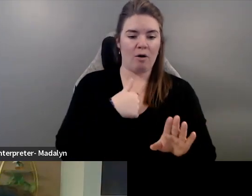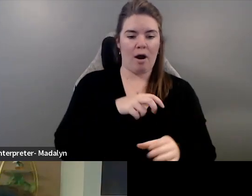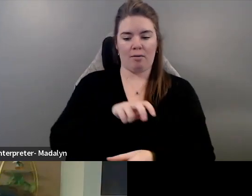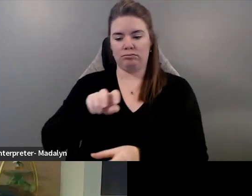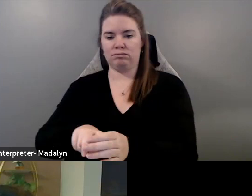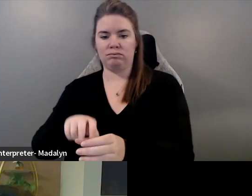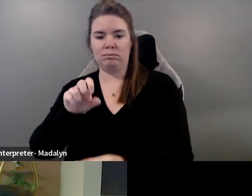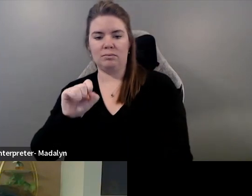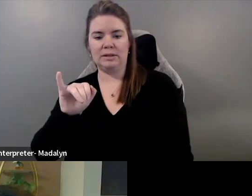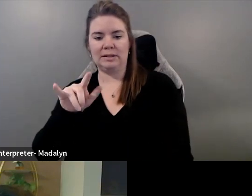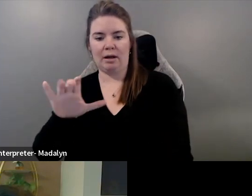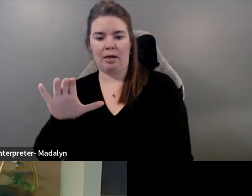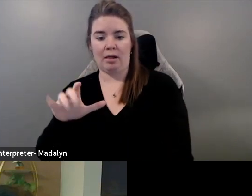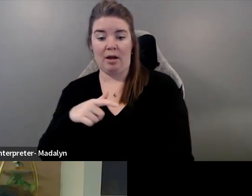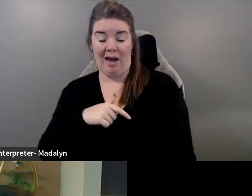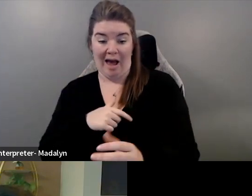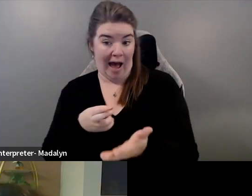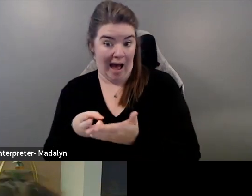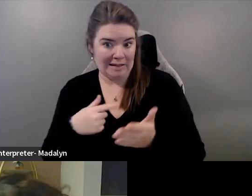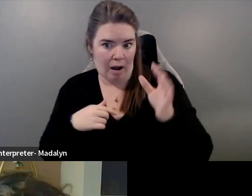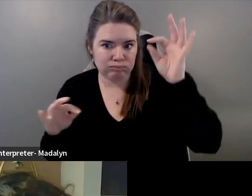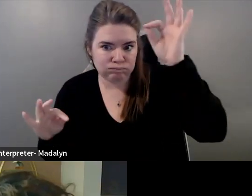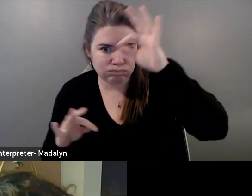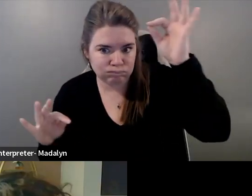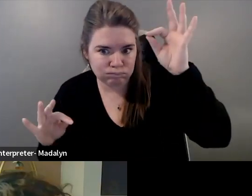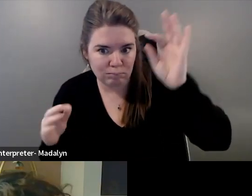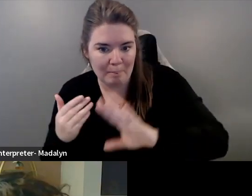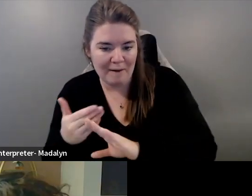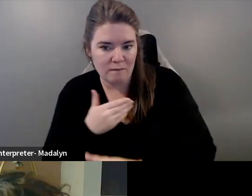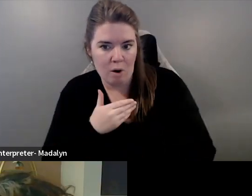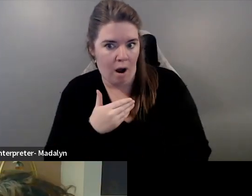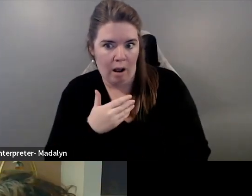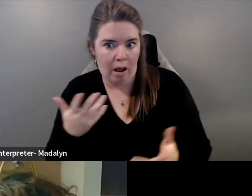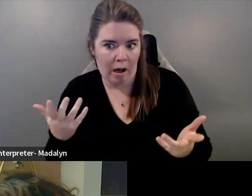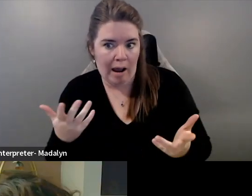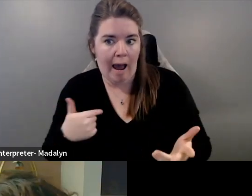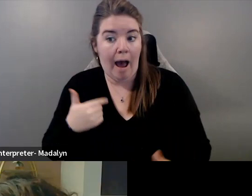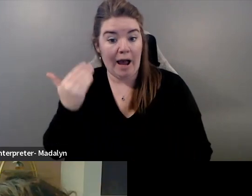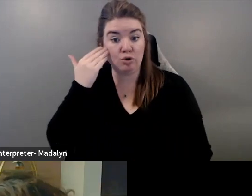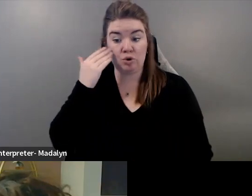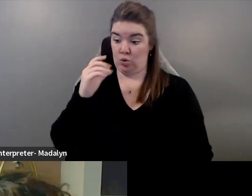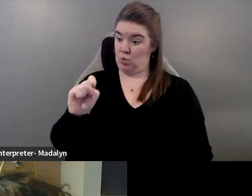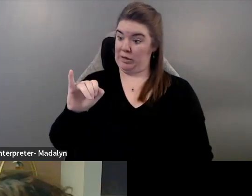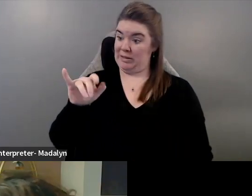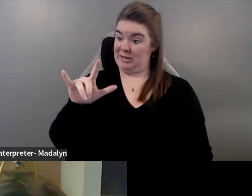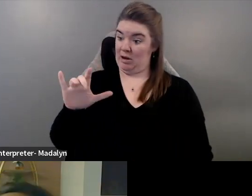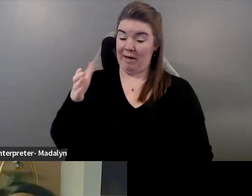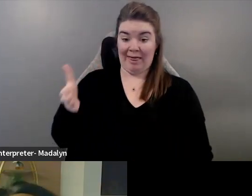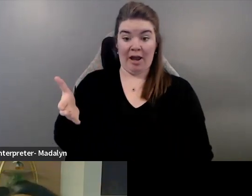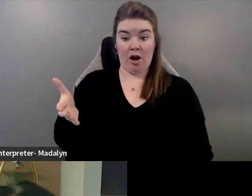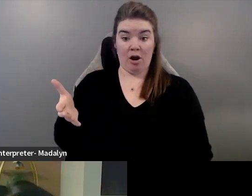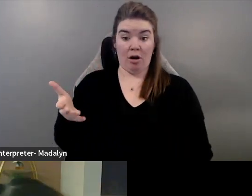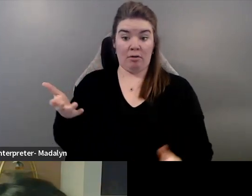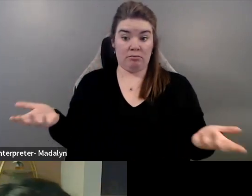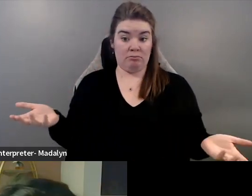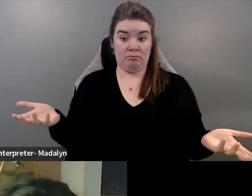I'll be honest, I had no idea what a SILC was. I knew there was a SILC. I knew there was a spill.